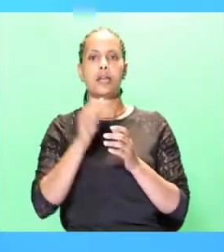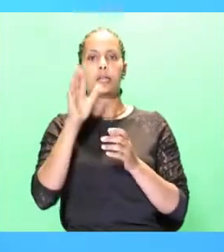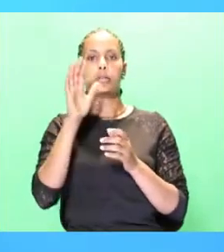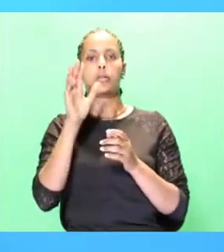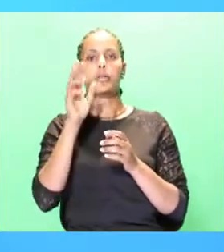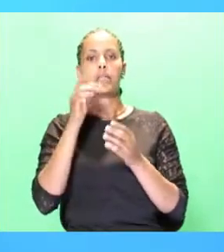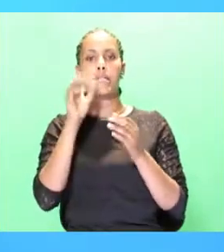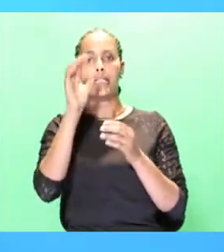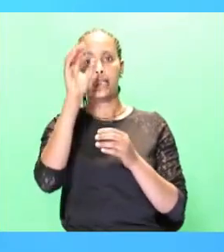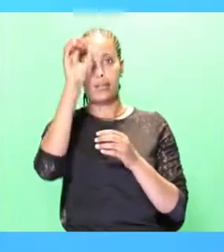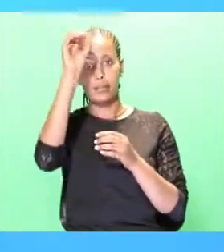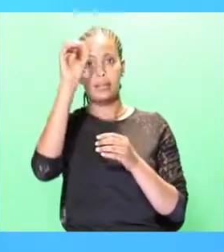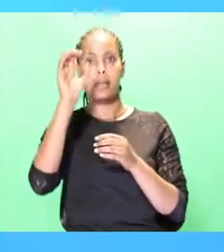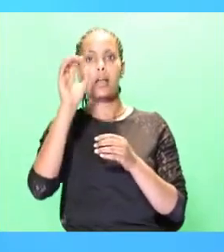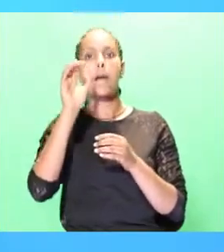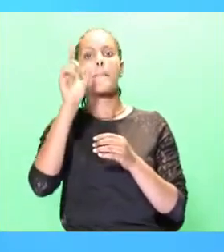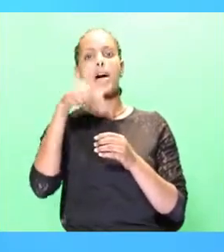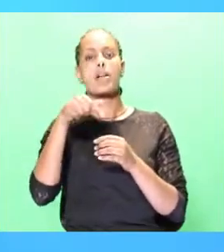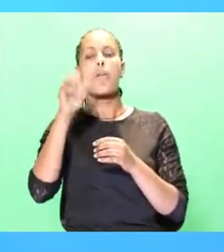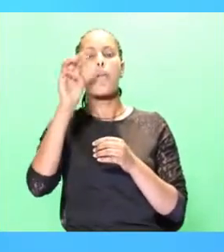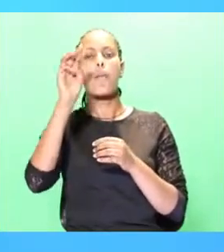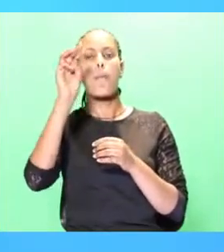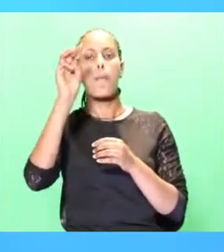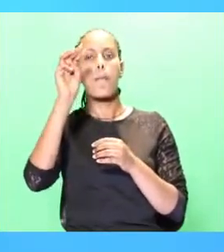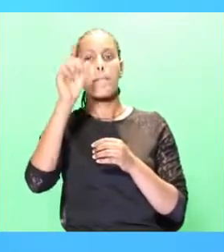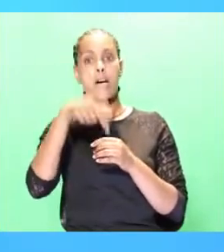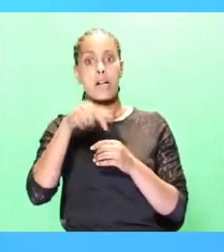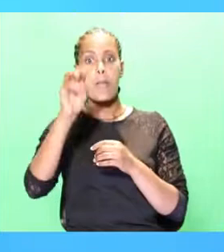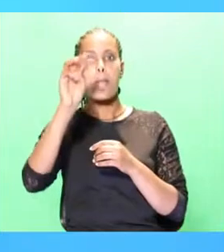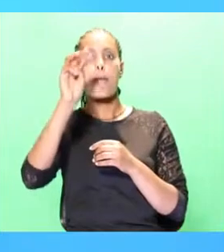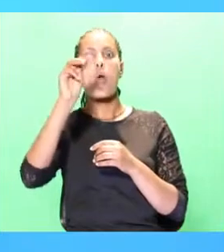2.53 degrees centigrade per molar,